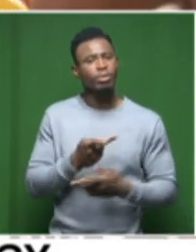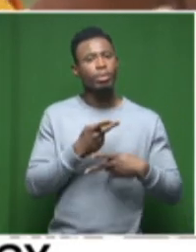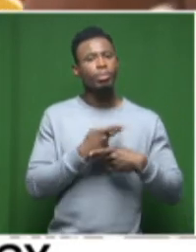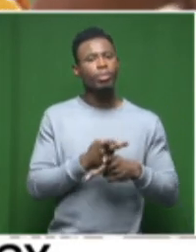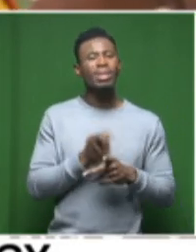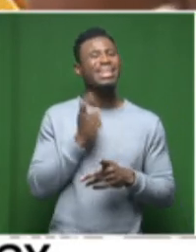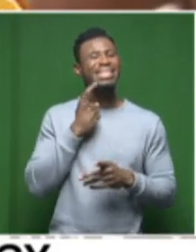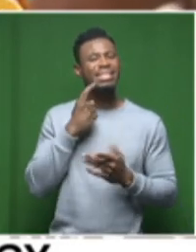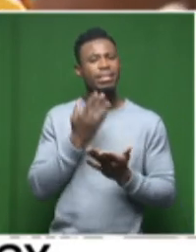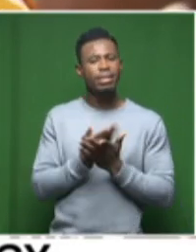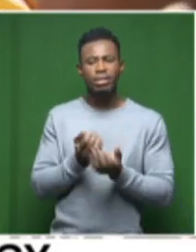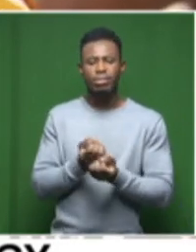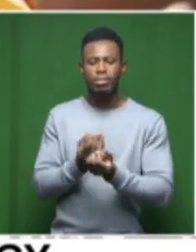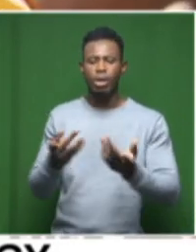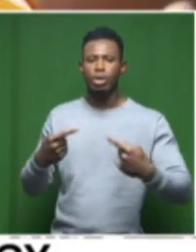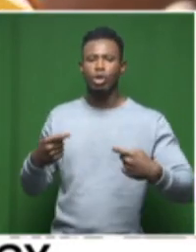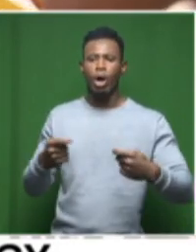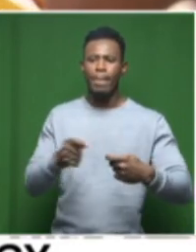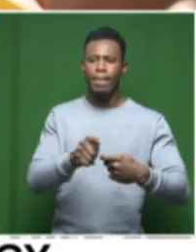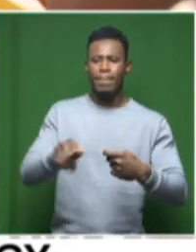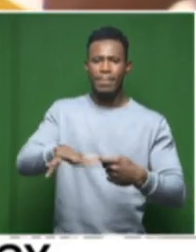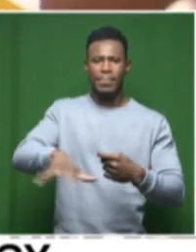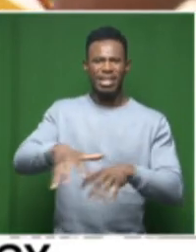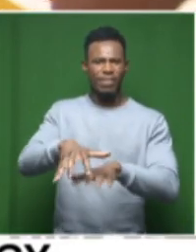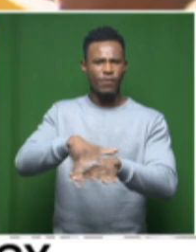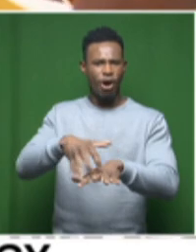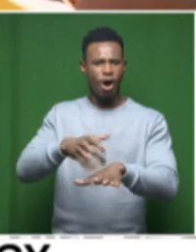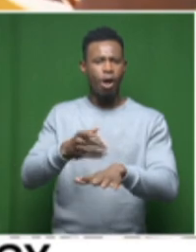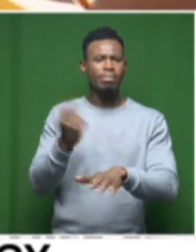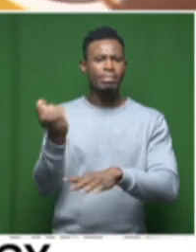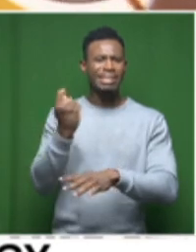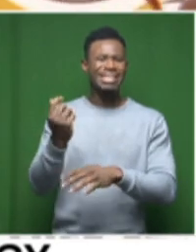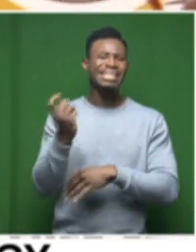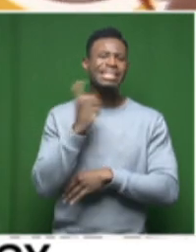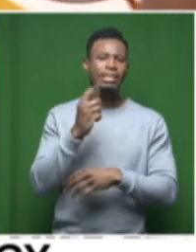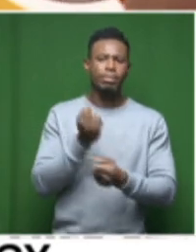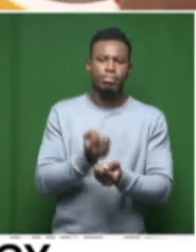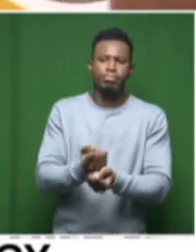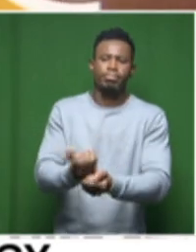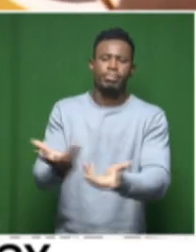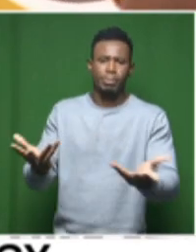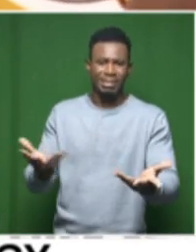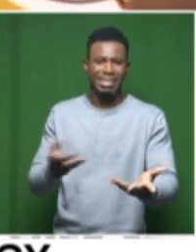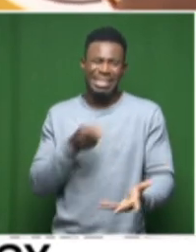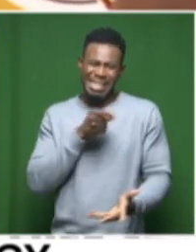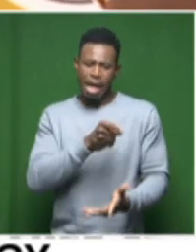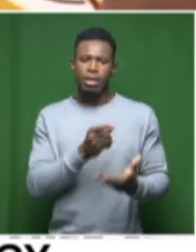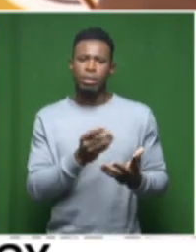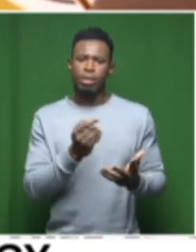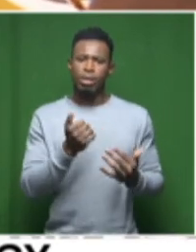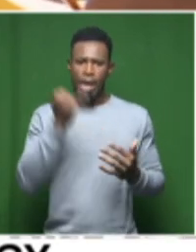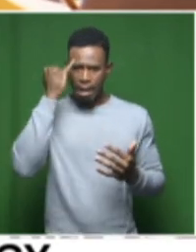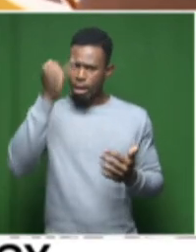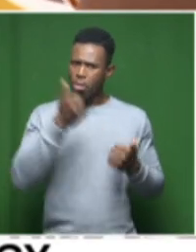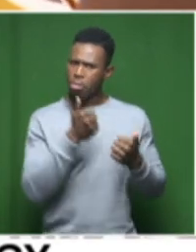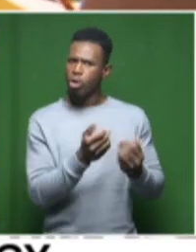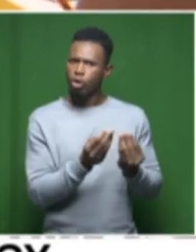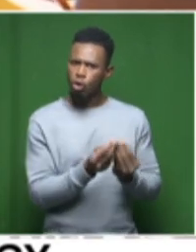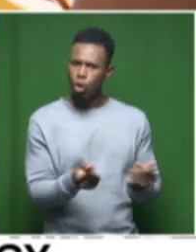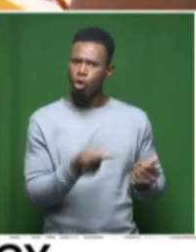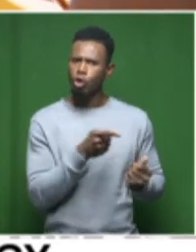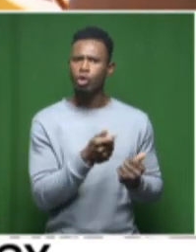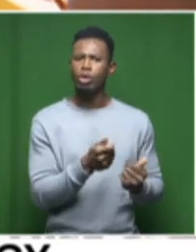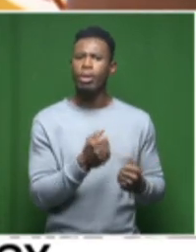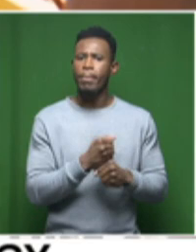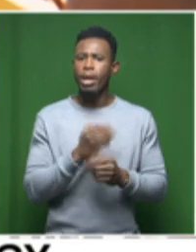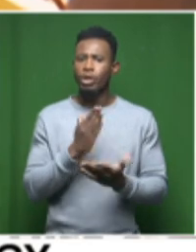those stores in those rural environments. And that is some of the solutions that we require require to ensure that our people who have